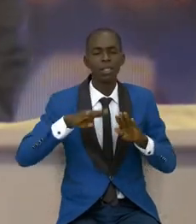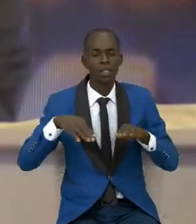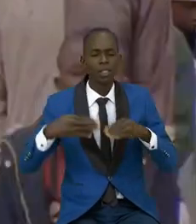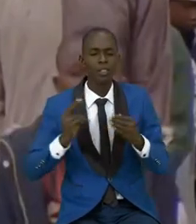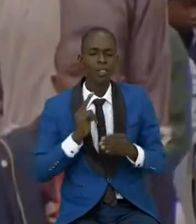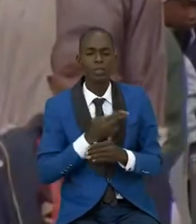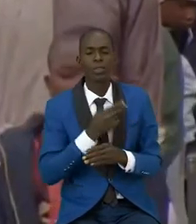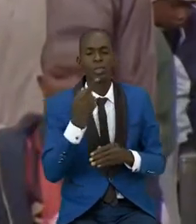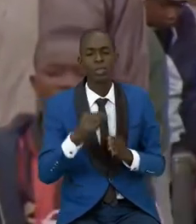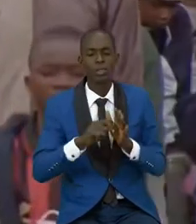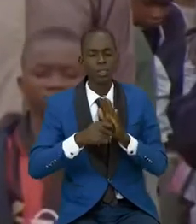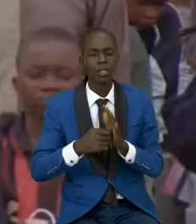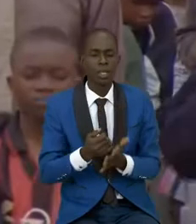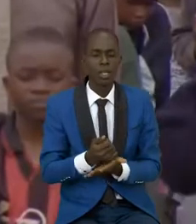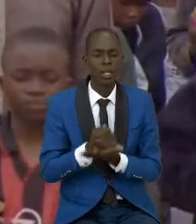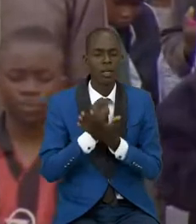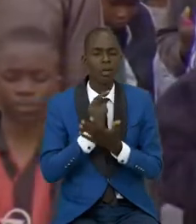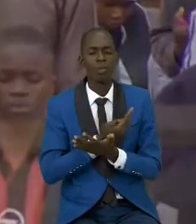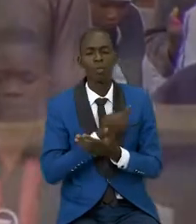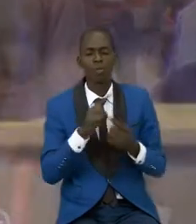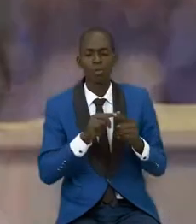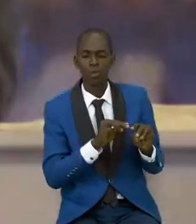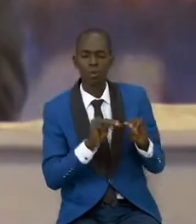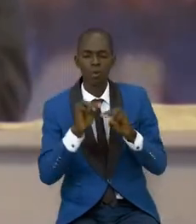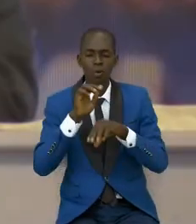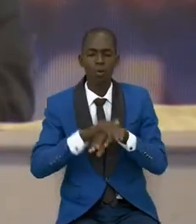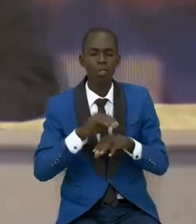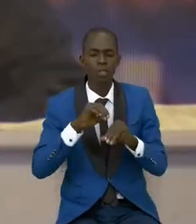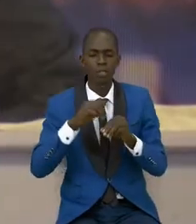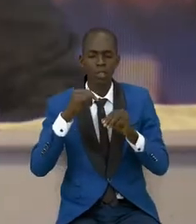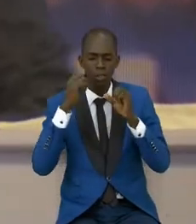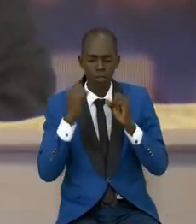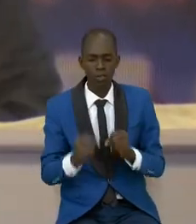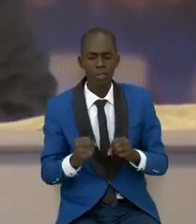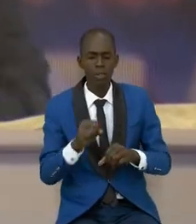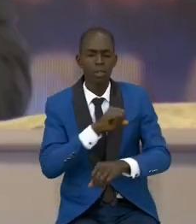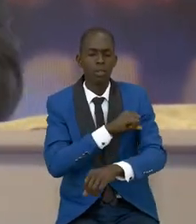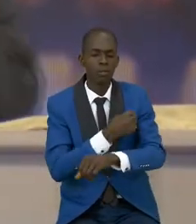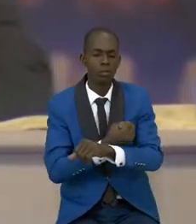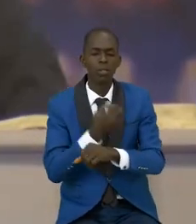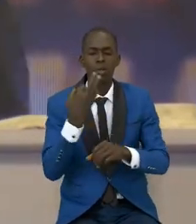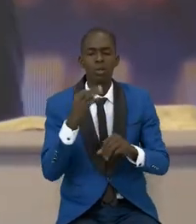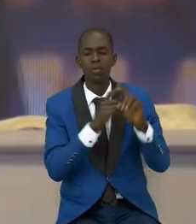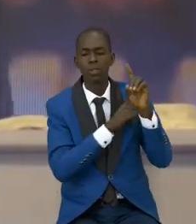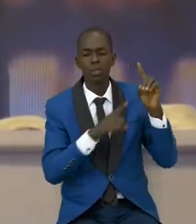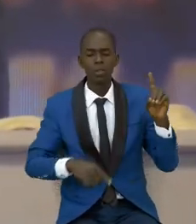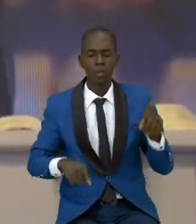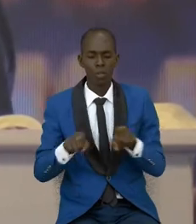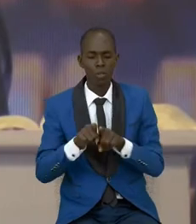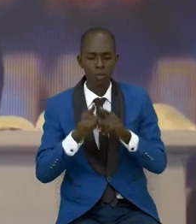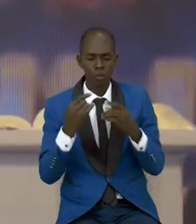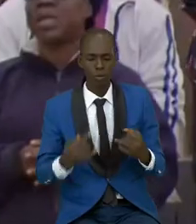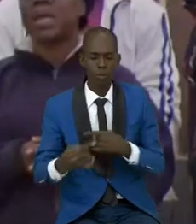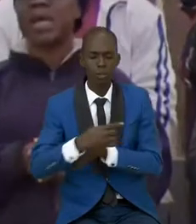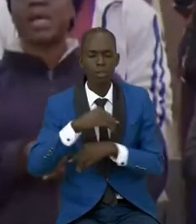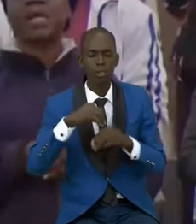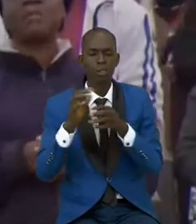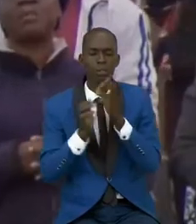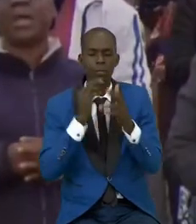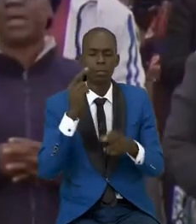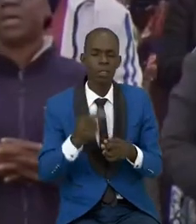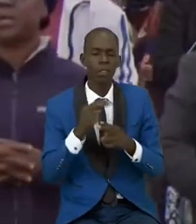key. Help us to move on in the strength, in the power of the Lord, even today in Jesus'